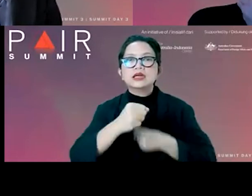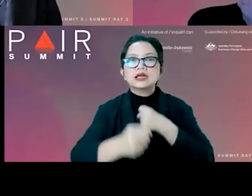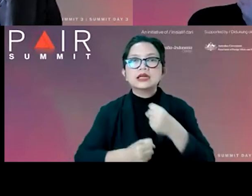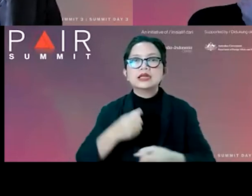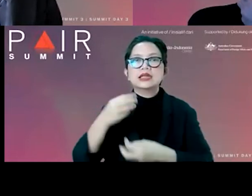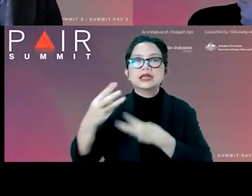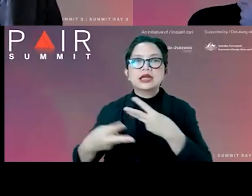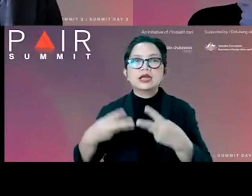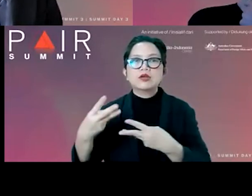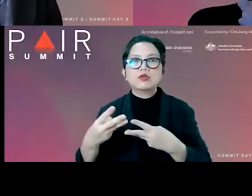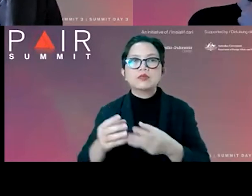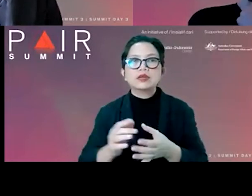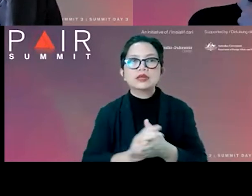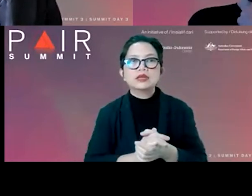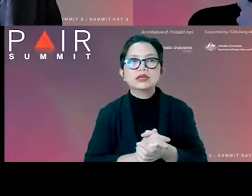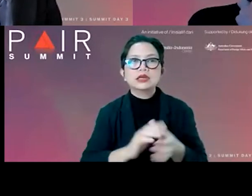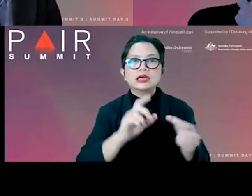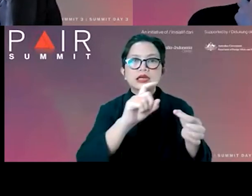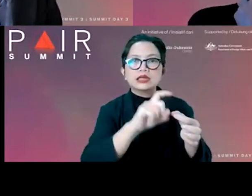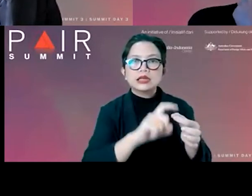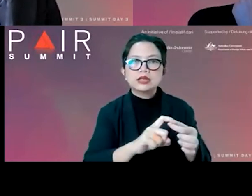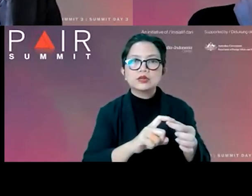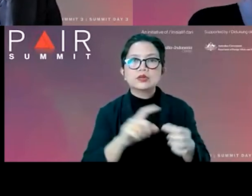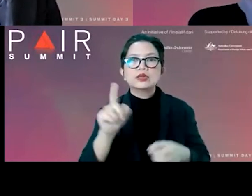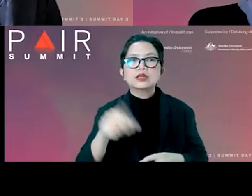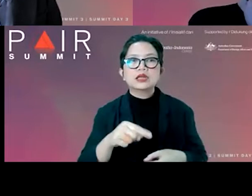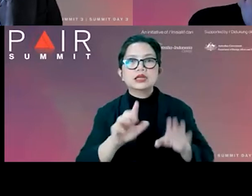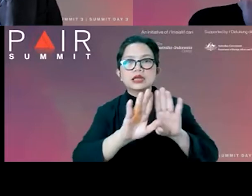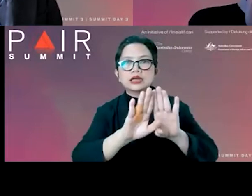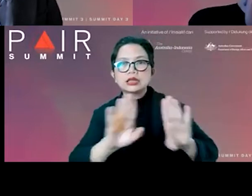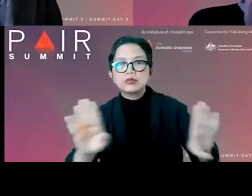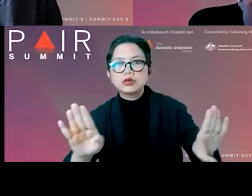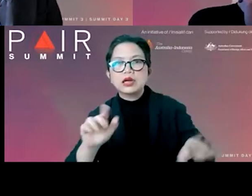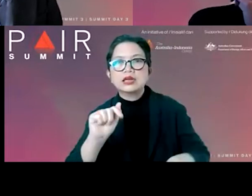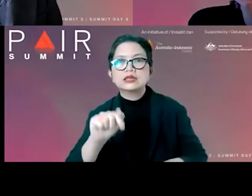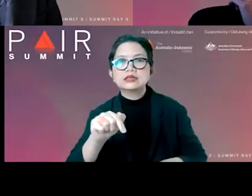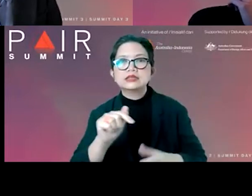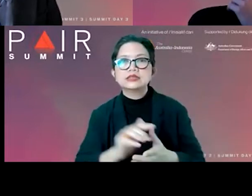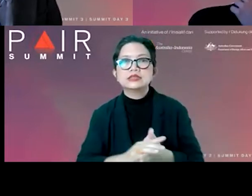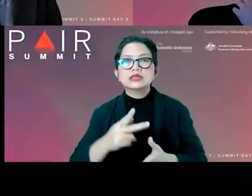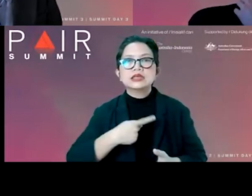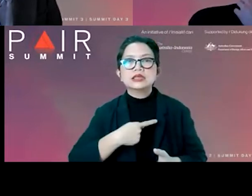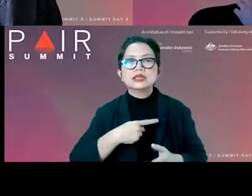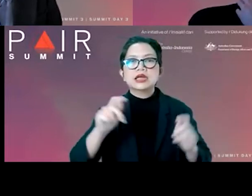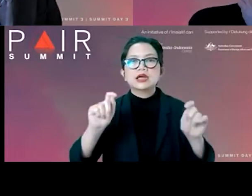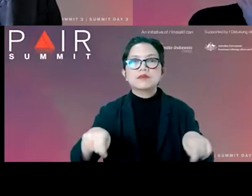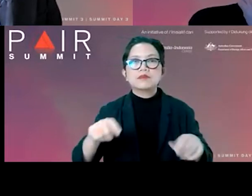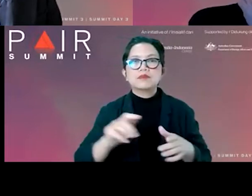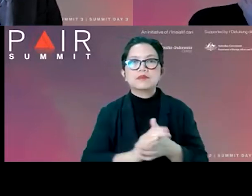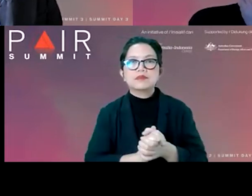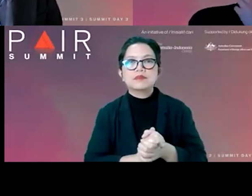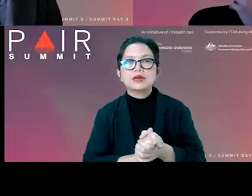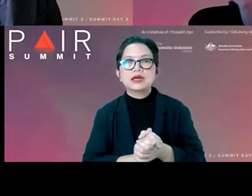and connectivity. And in this case, we use transport and logistic moving goods between